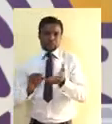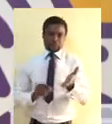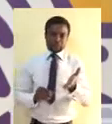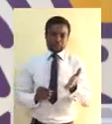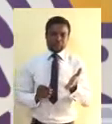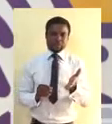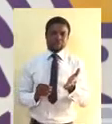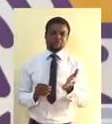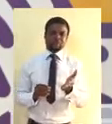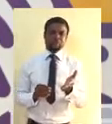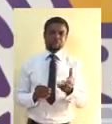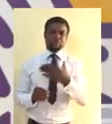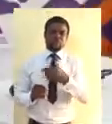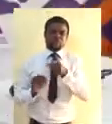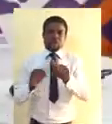hole,